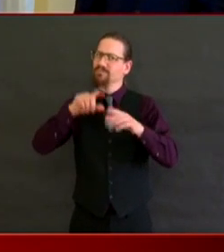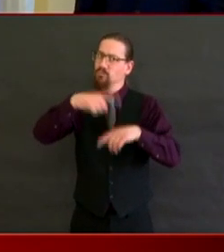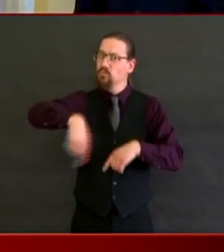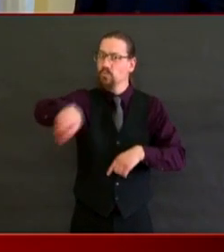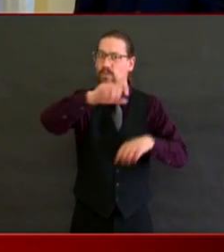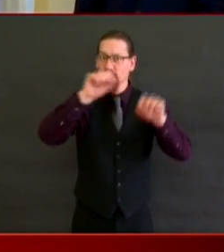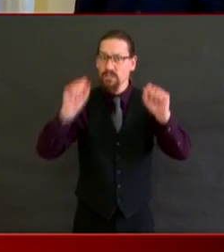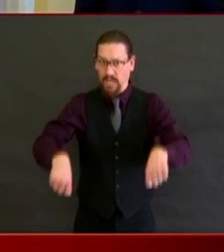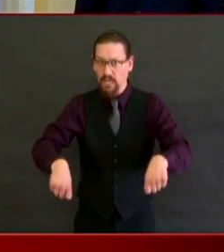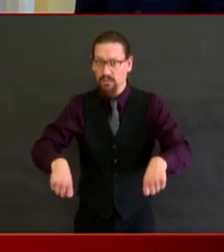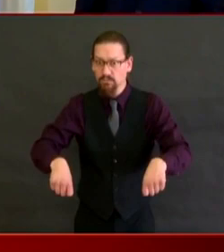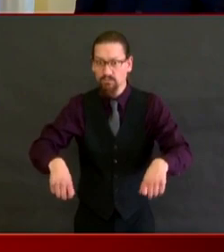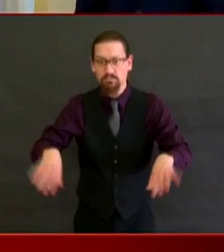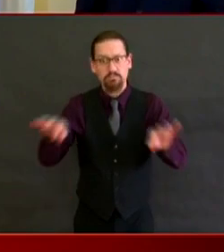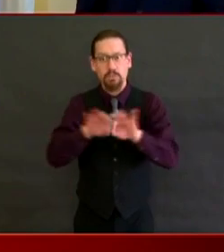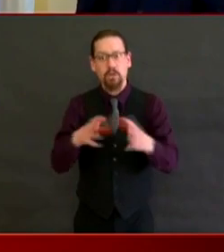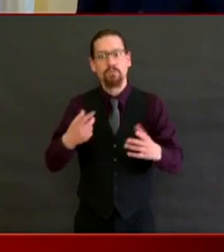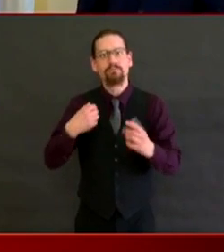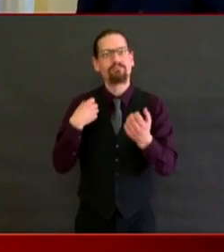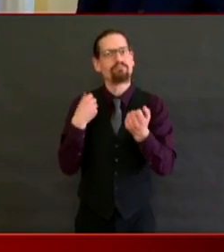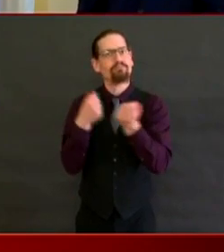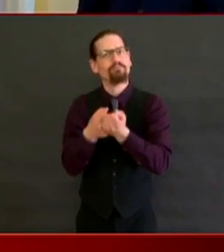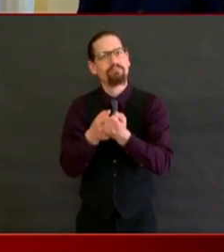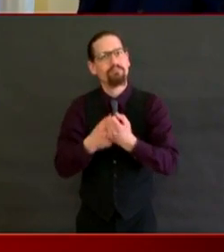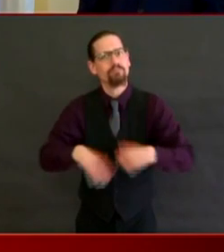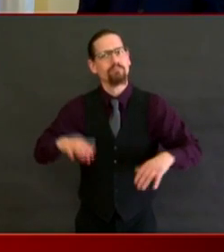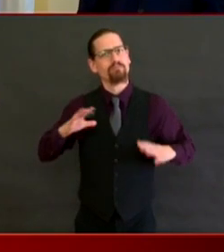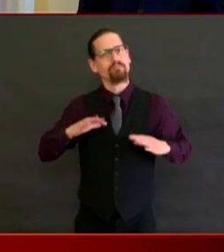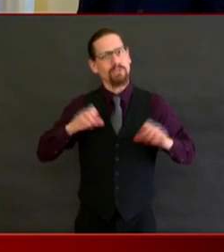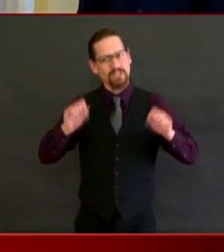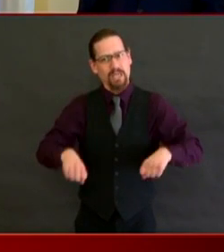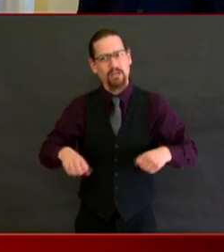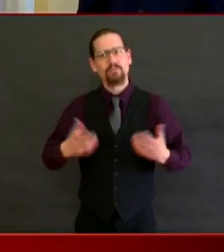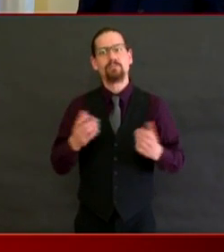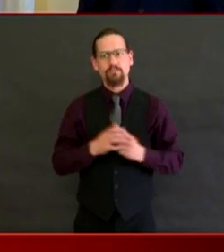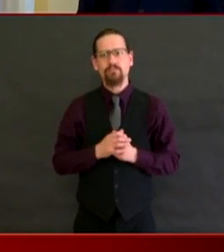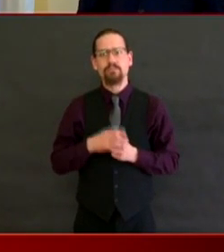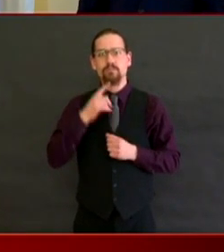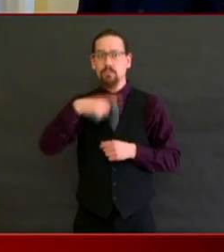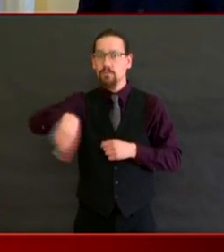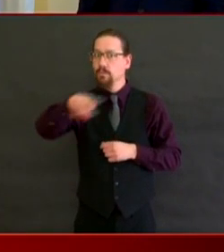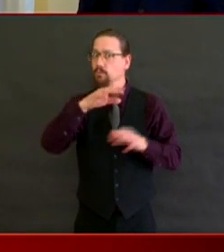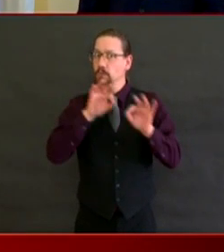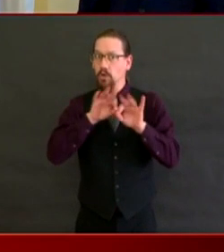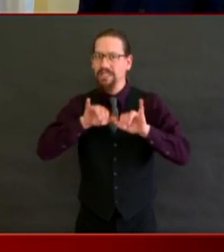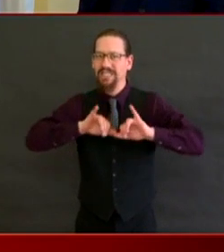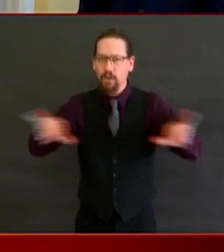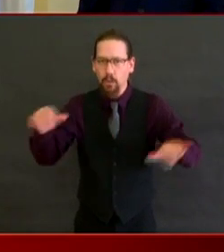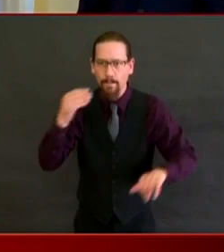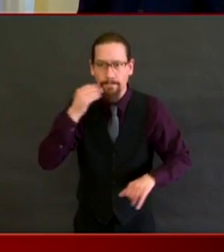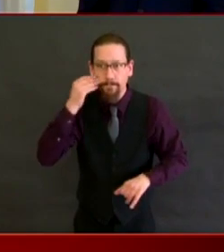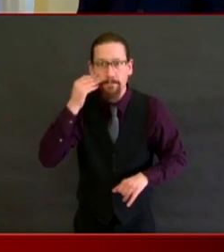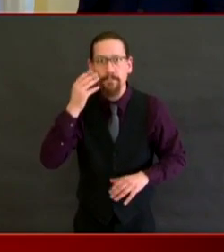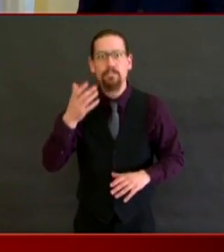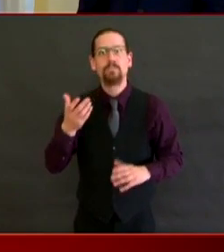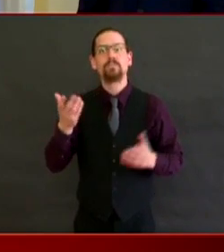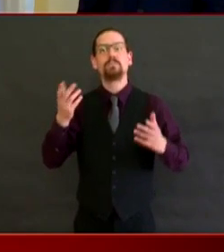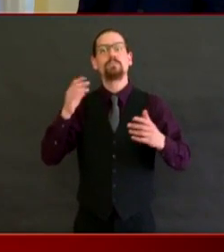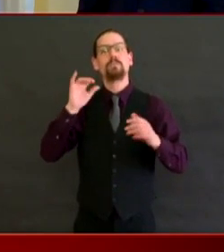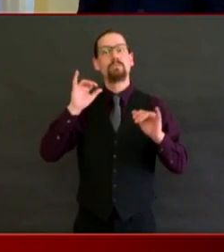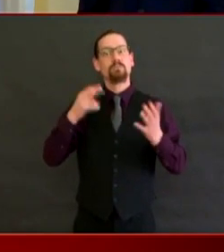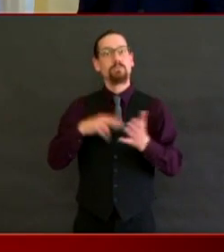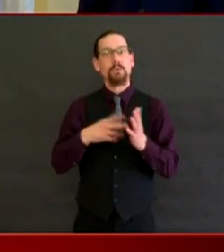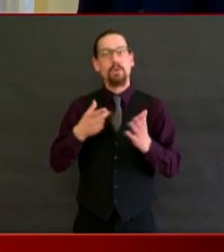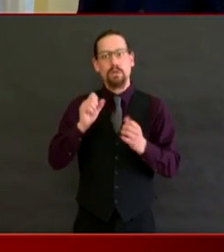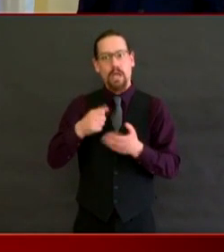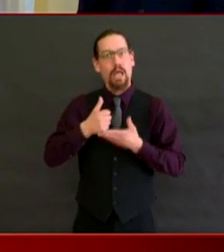around you who are following the stay-at-home order, how many times are you able to help increase that number and